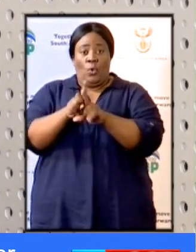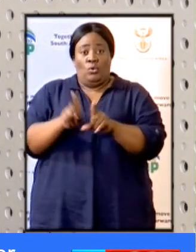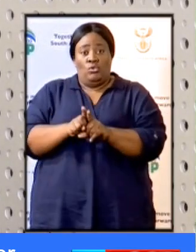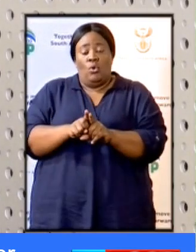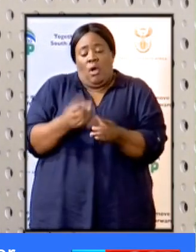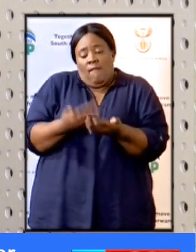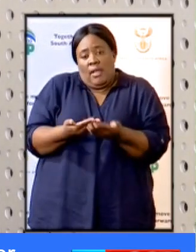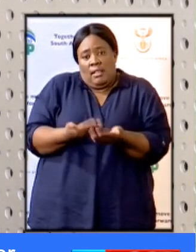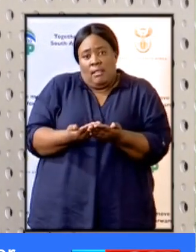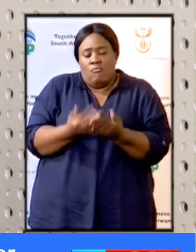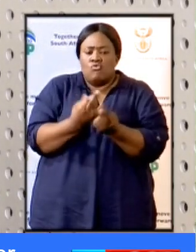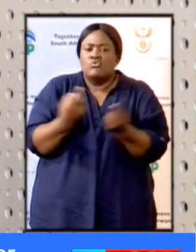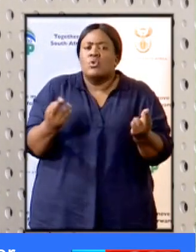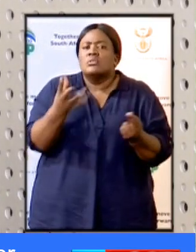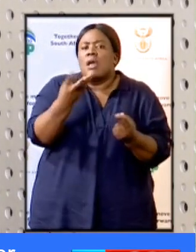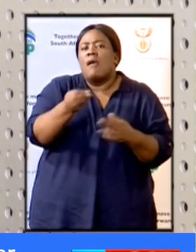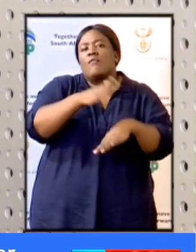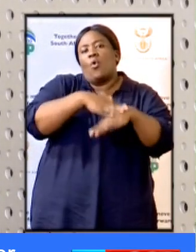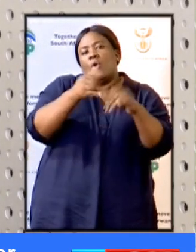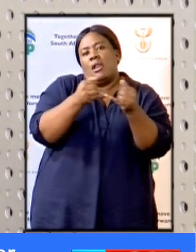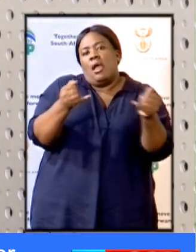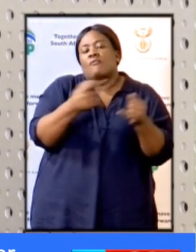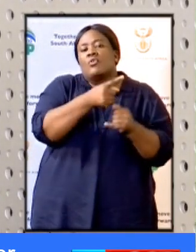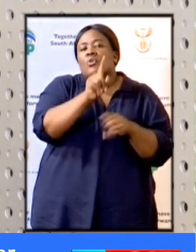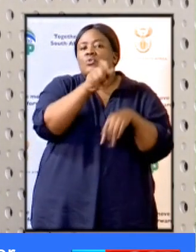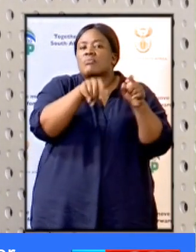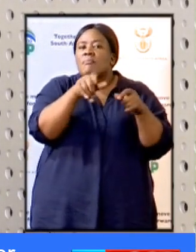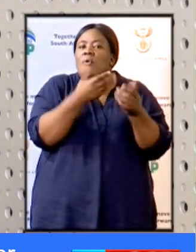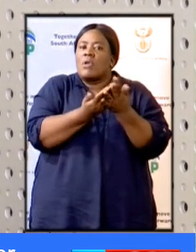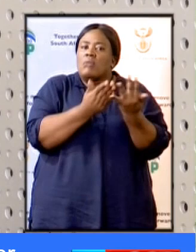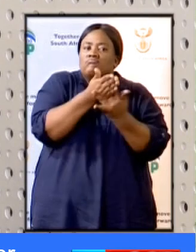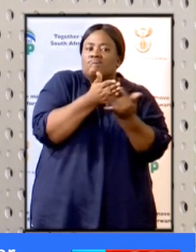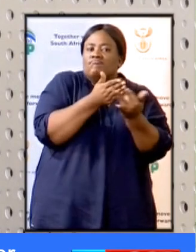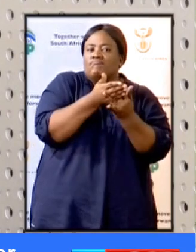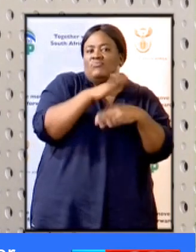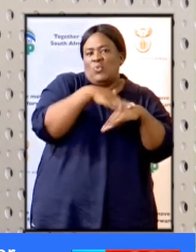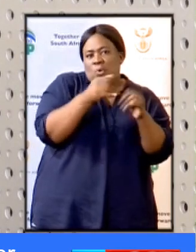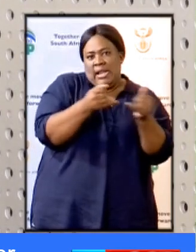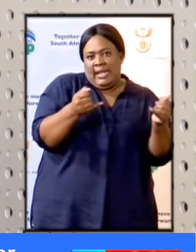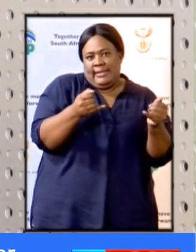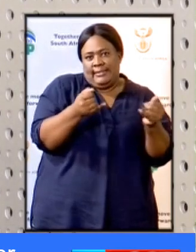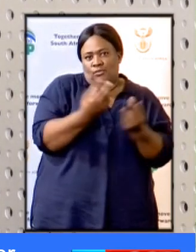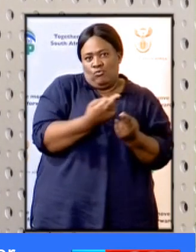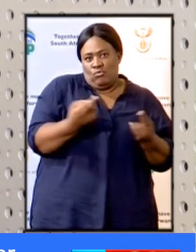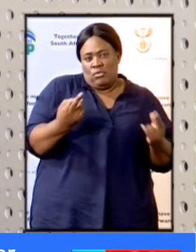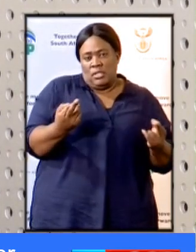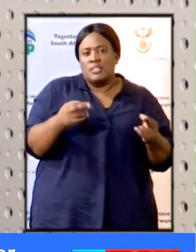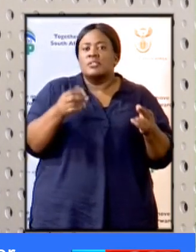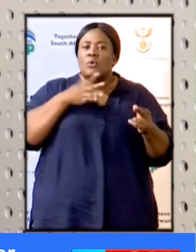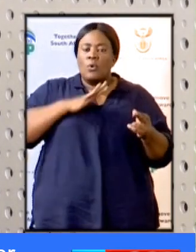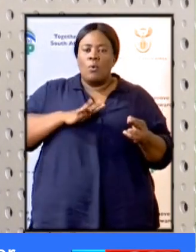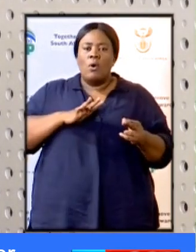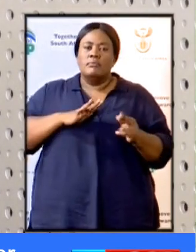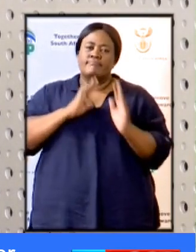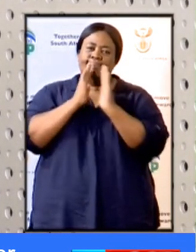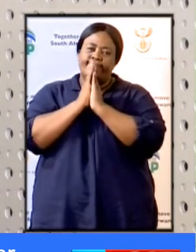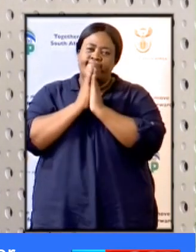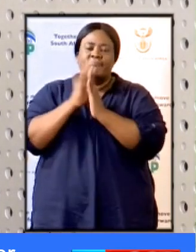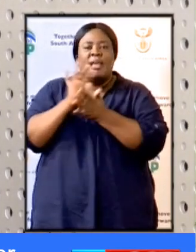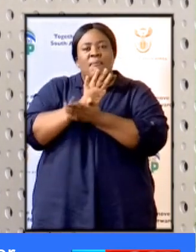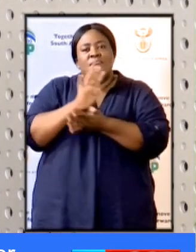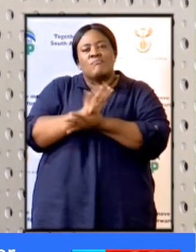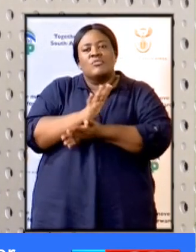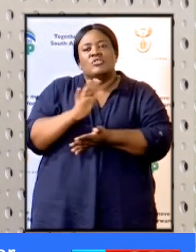resources online for those who could access such online resources. And we really want to sincerely appreciate